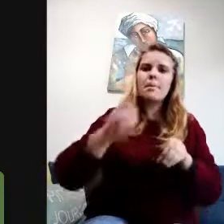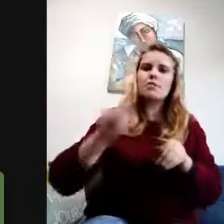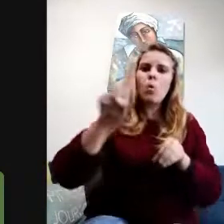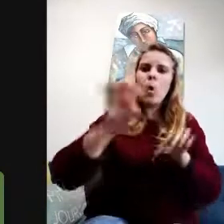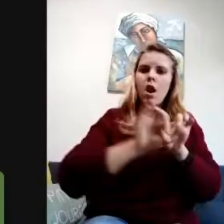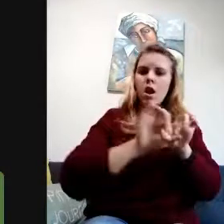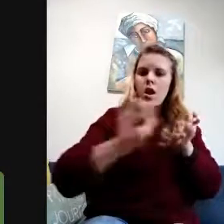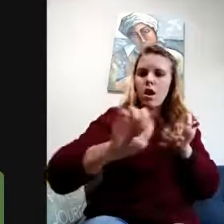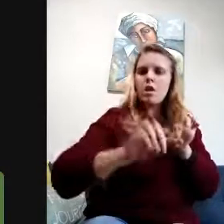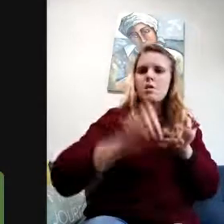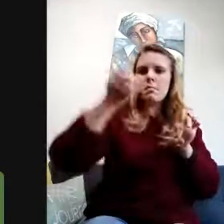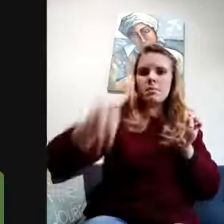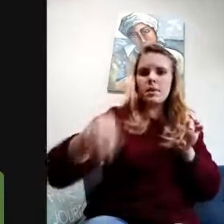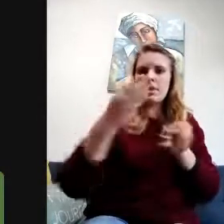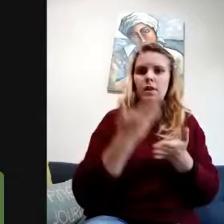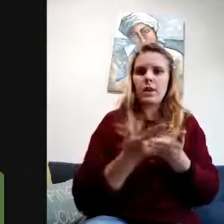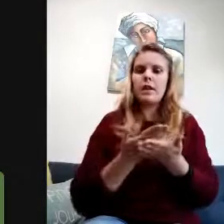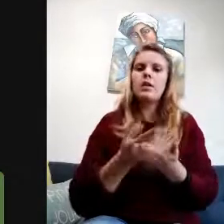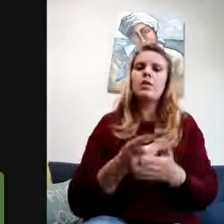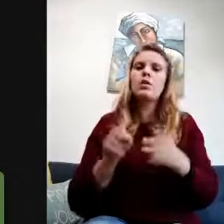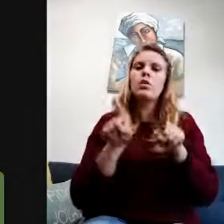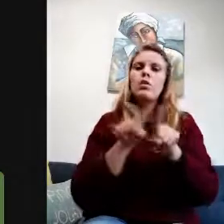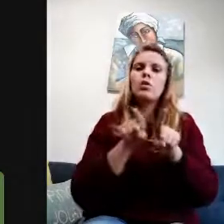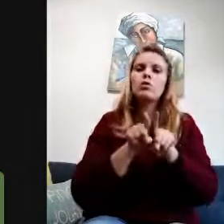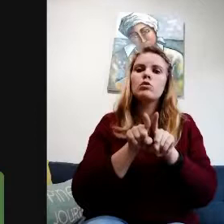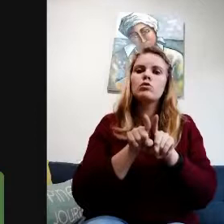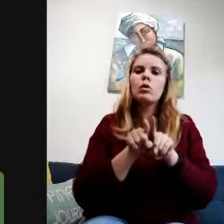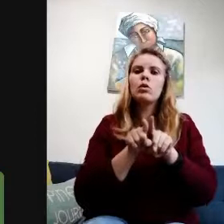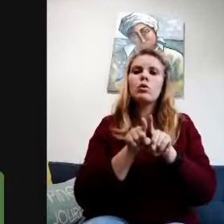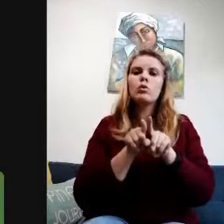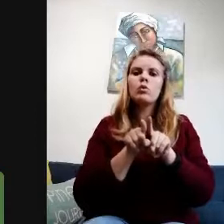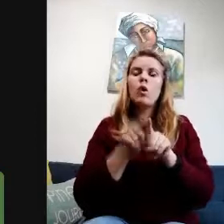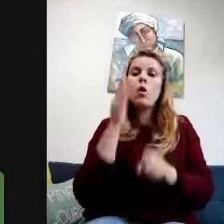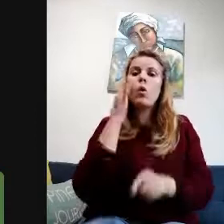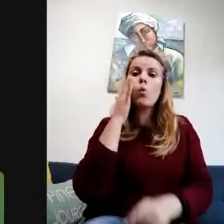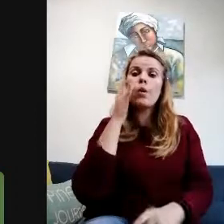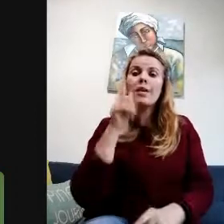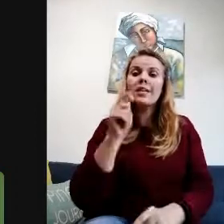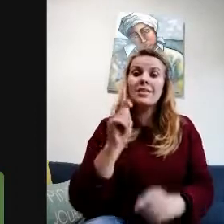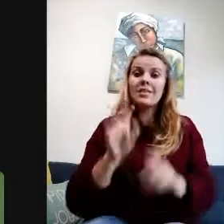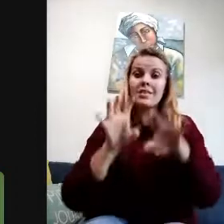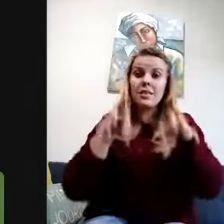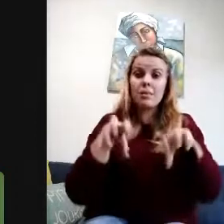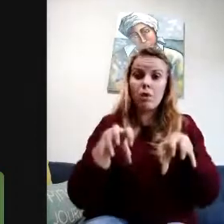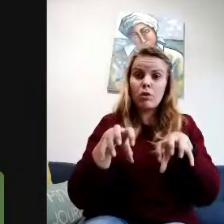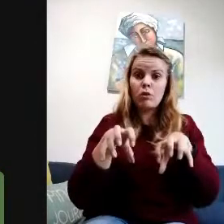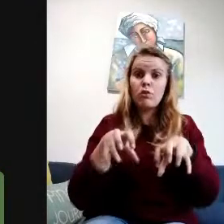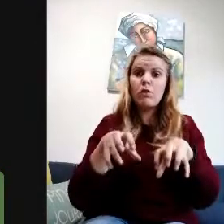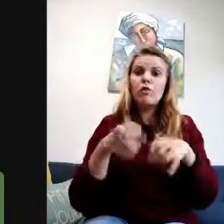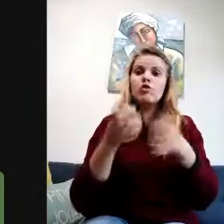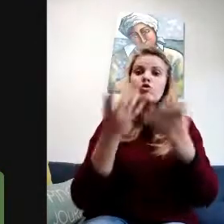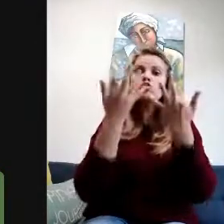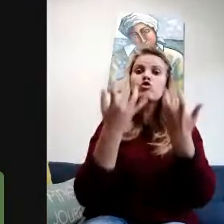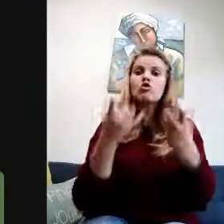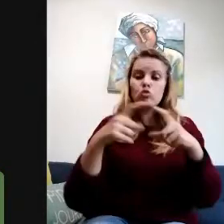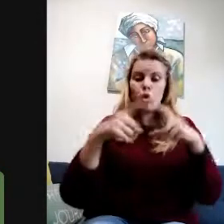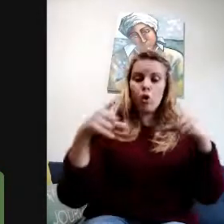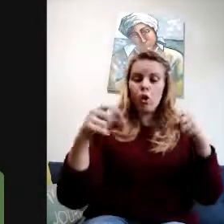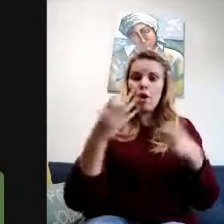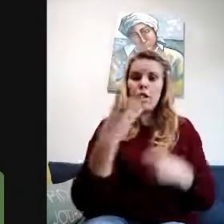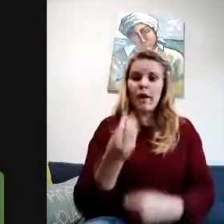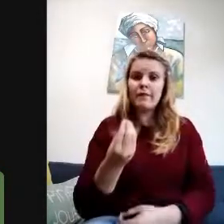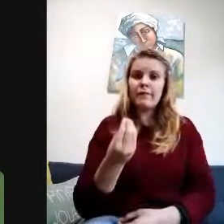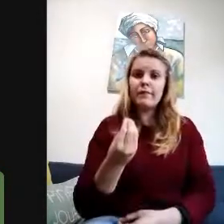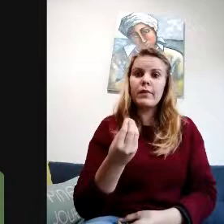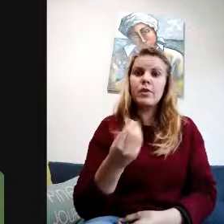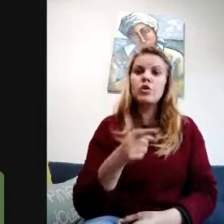COVID regulation that the guys must please just adhere to is that when you're on the tee box or you receive your scorecard, you score